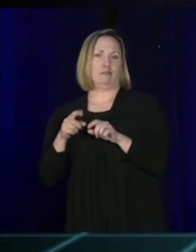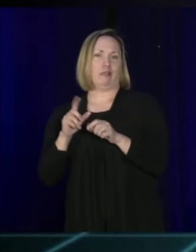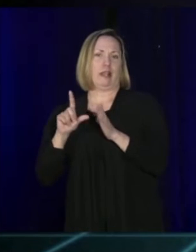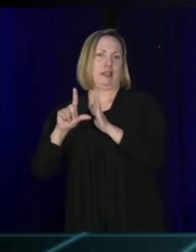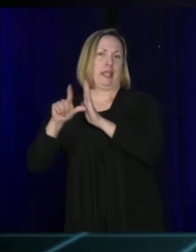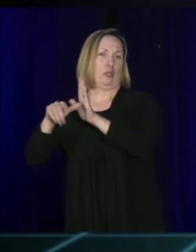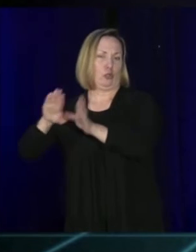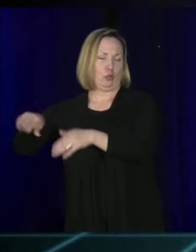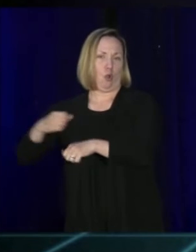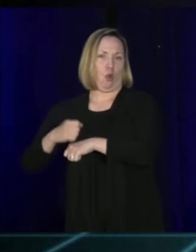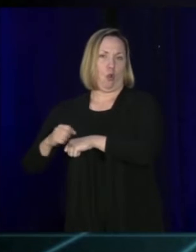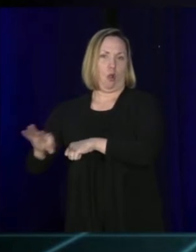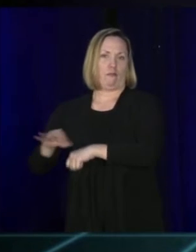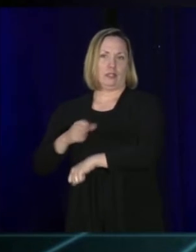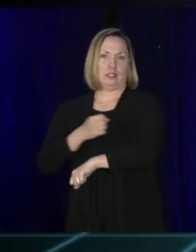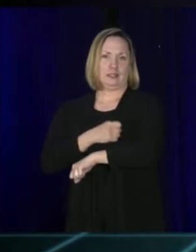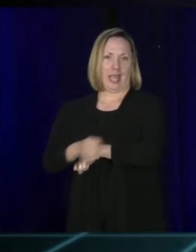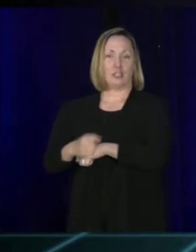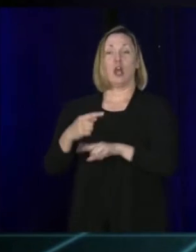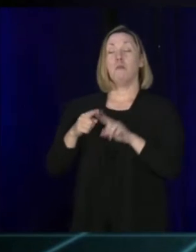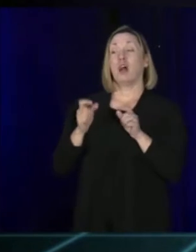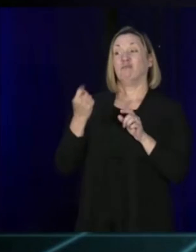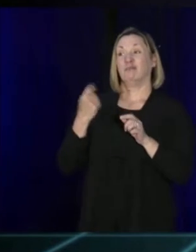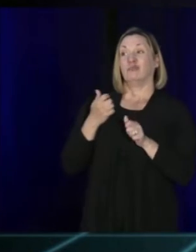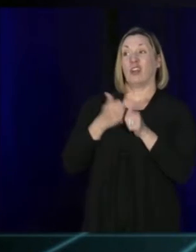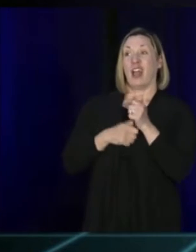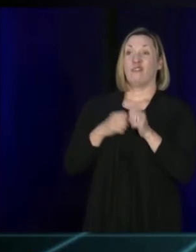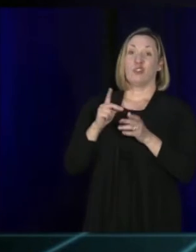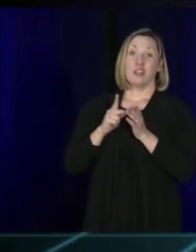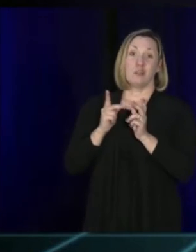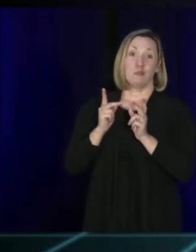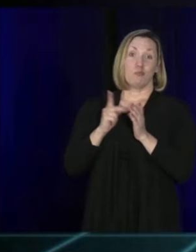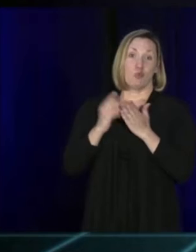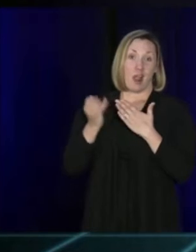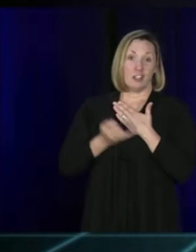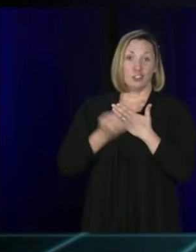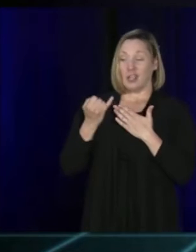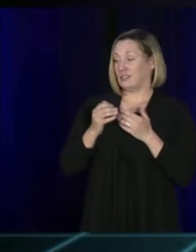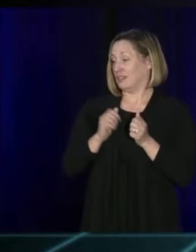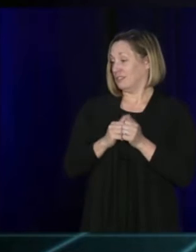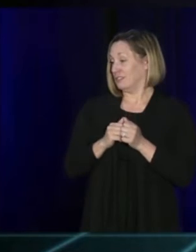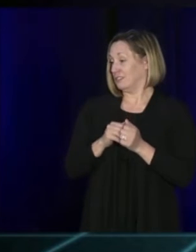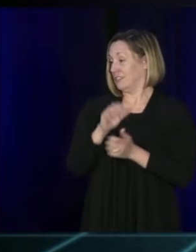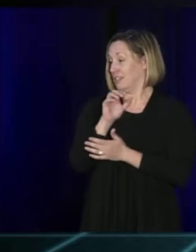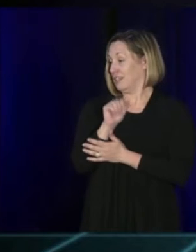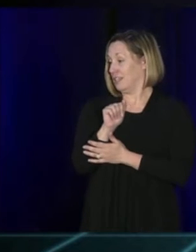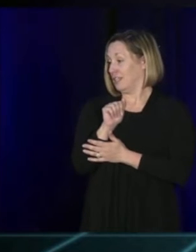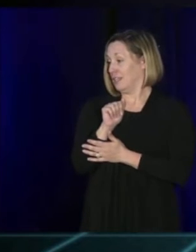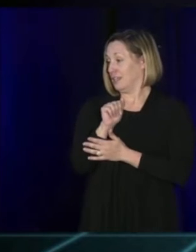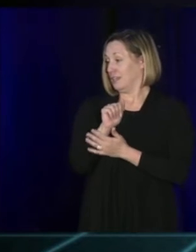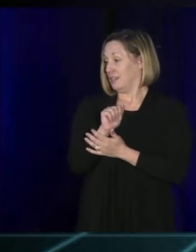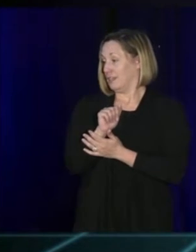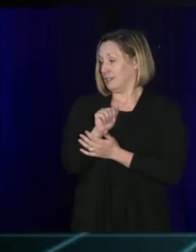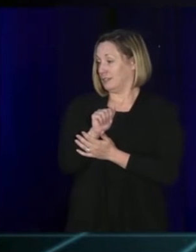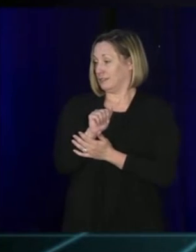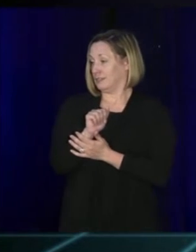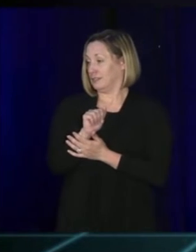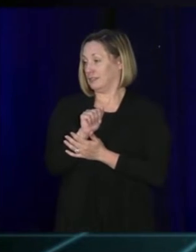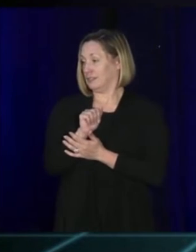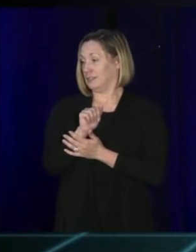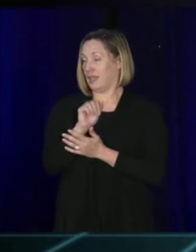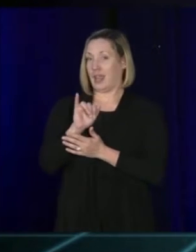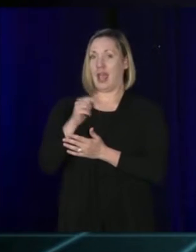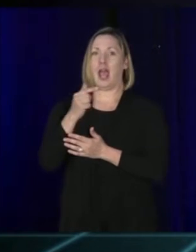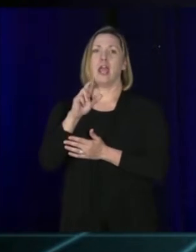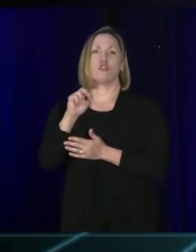for every project that was in the OSS AI grant. So AI grant is, well, it sounds what it is. You get a grant from the former